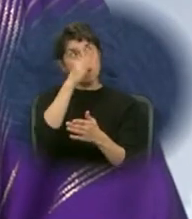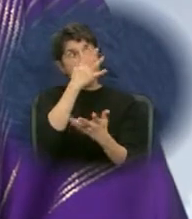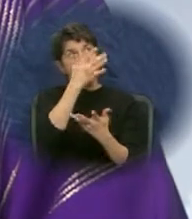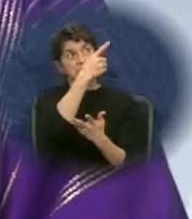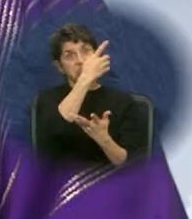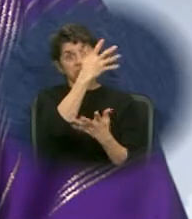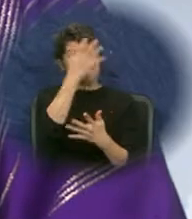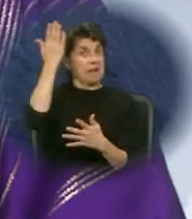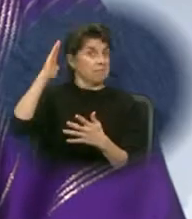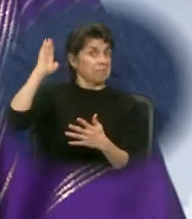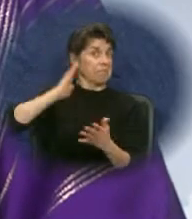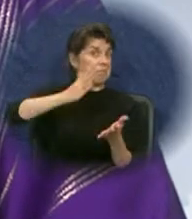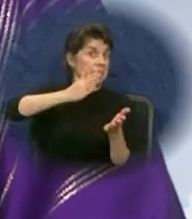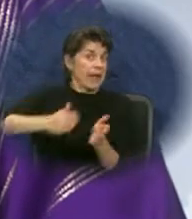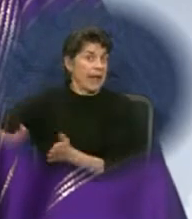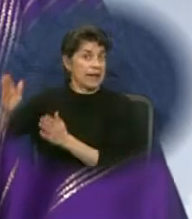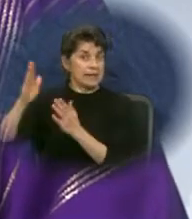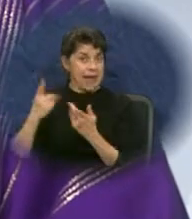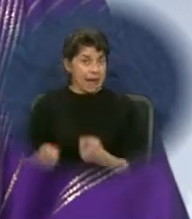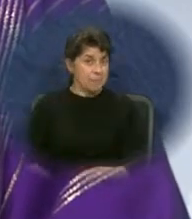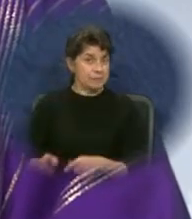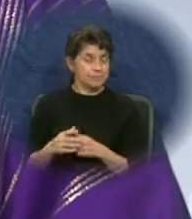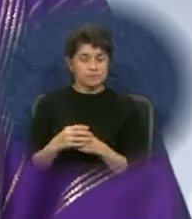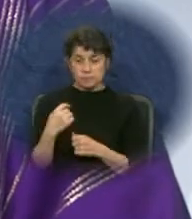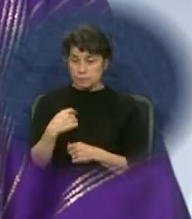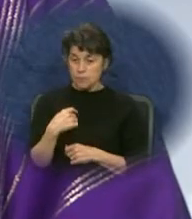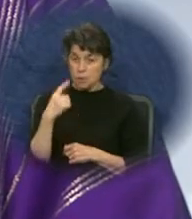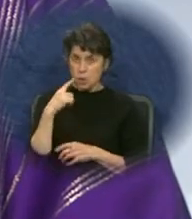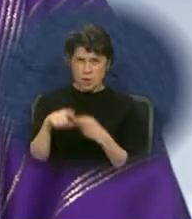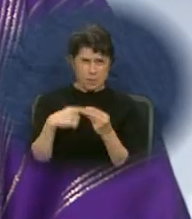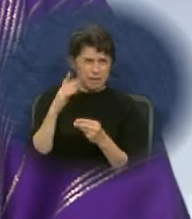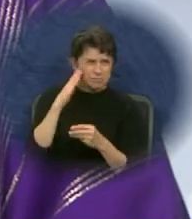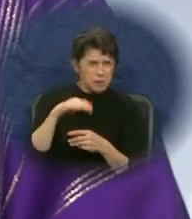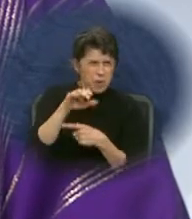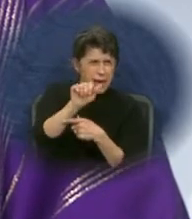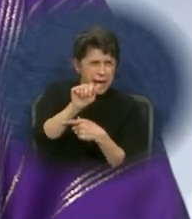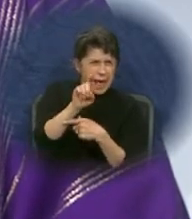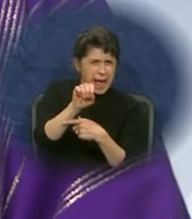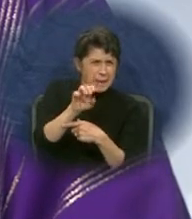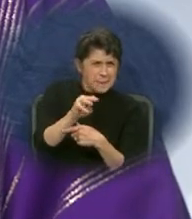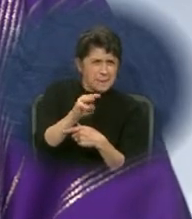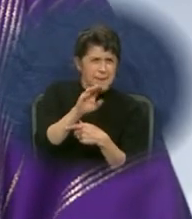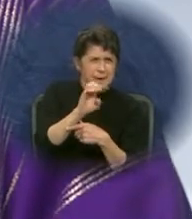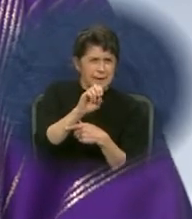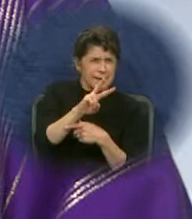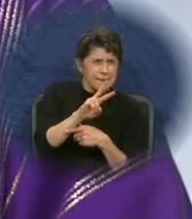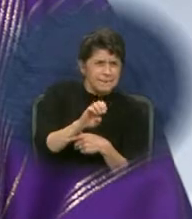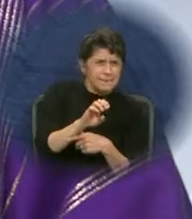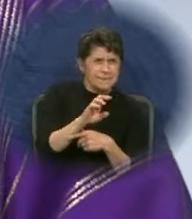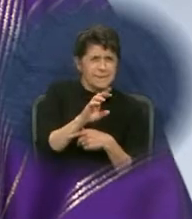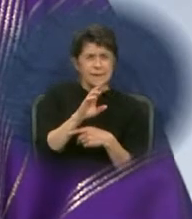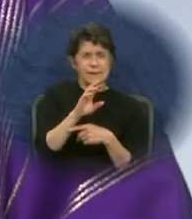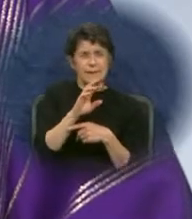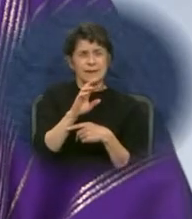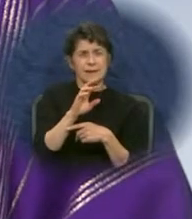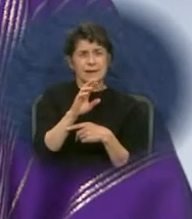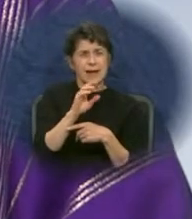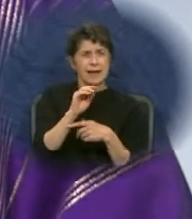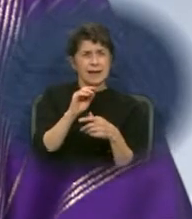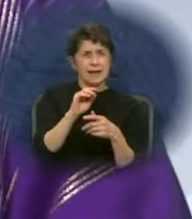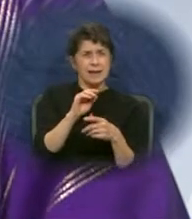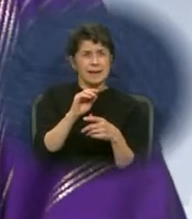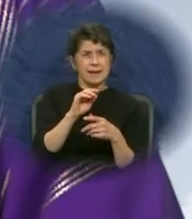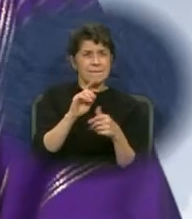since our first parents of Adam and Eve, that we heard about on Friday in the Feast of the Immaculate Conception, that first